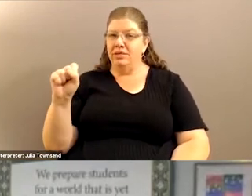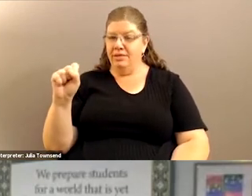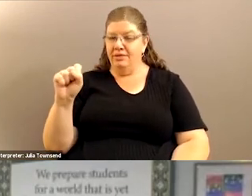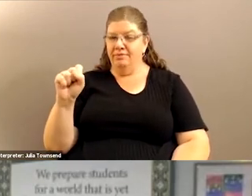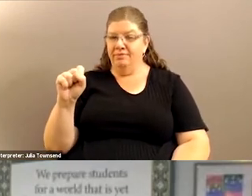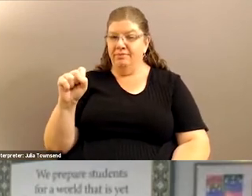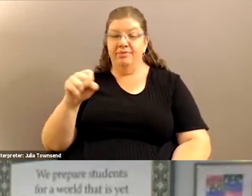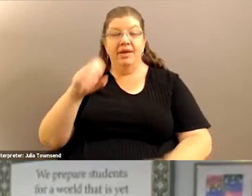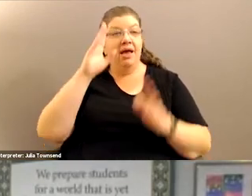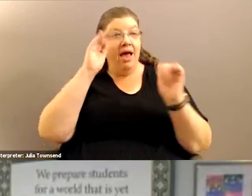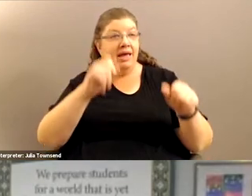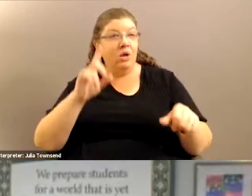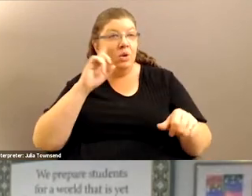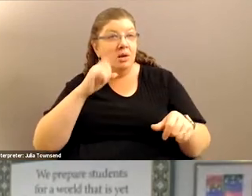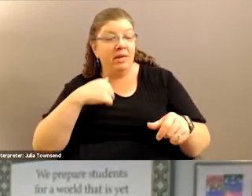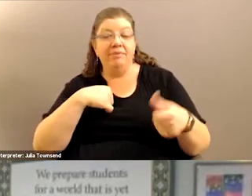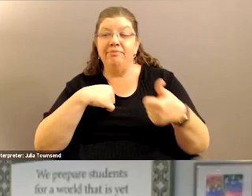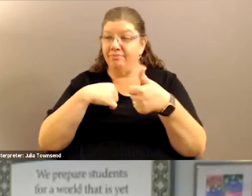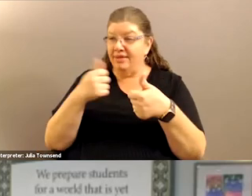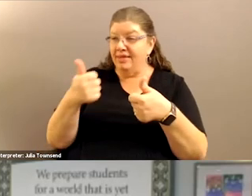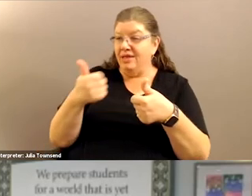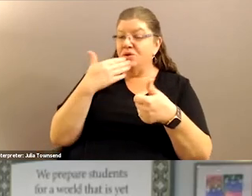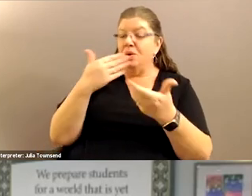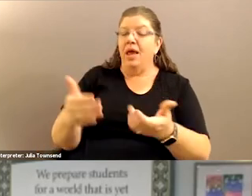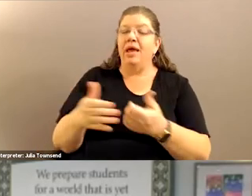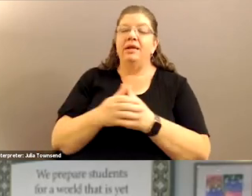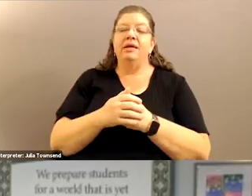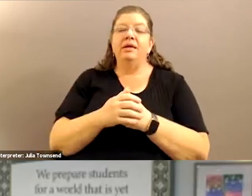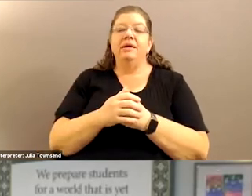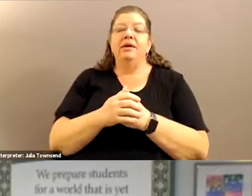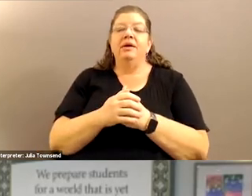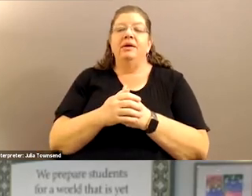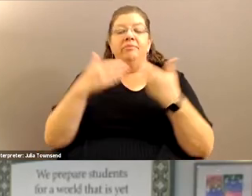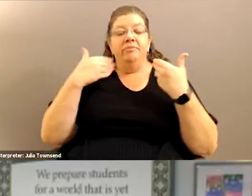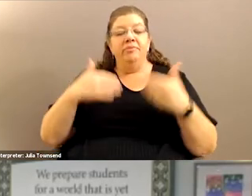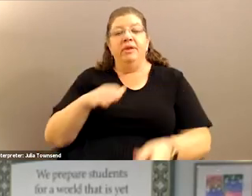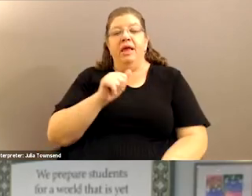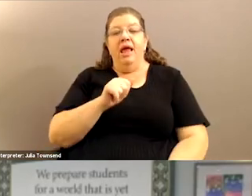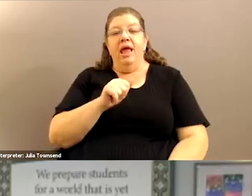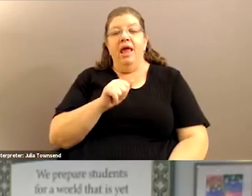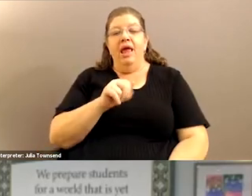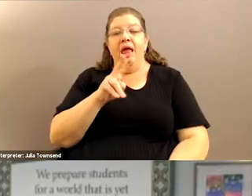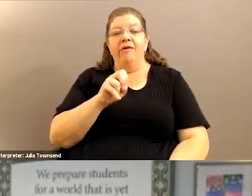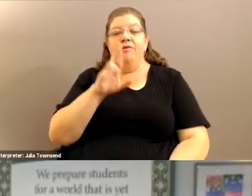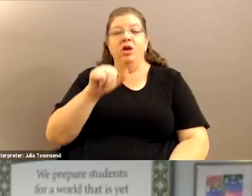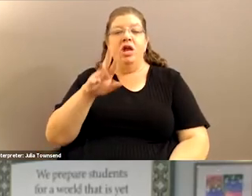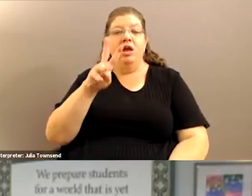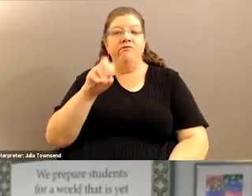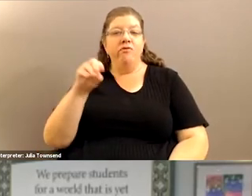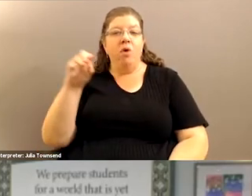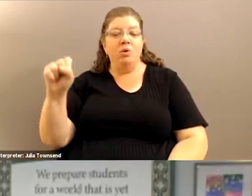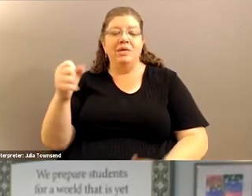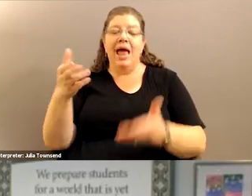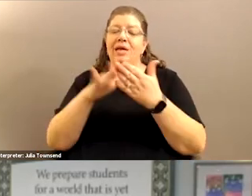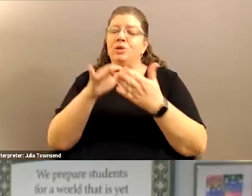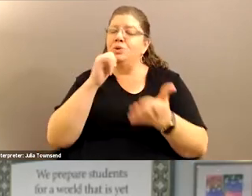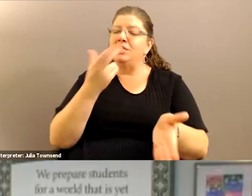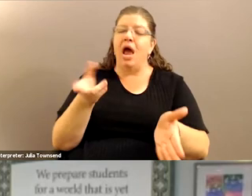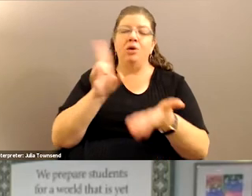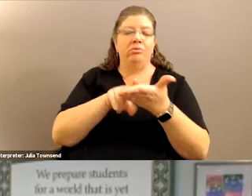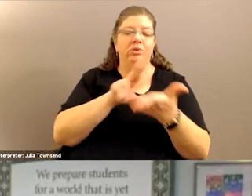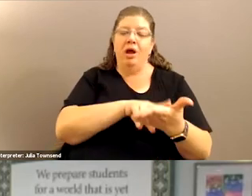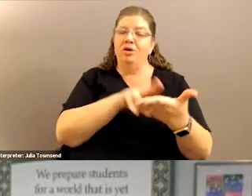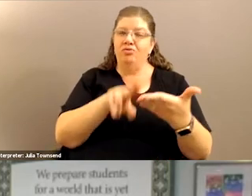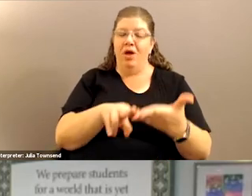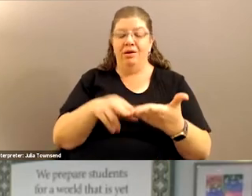hi can you hear me yes yeah go ahead hi my name is avery vos and i ask that you do not renew this contract as a licensed